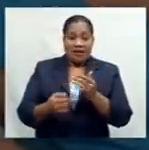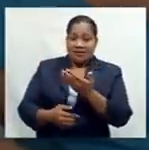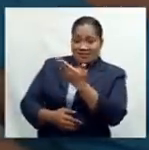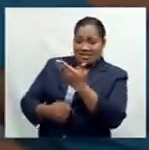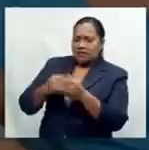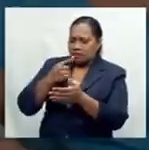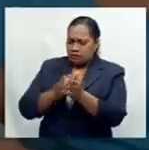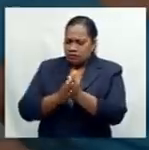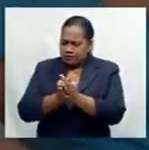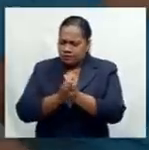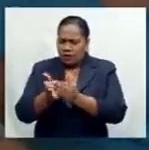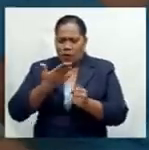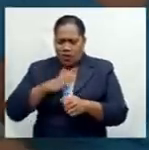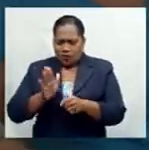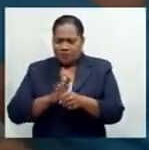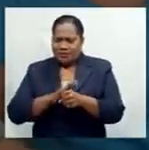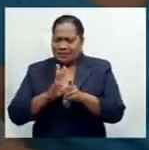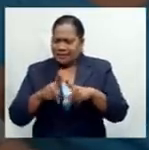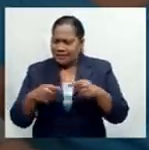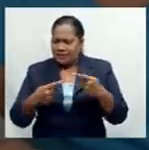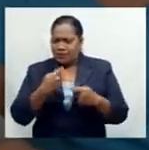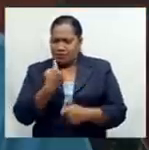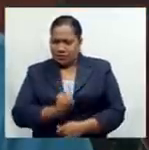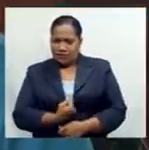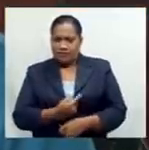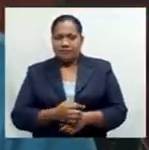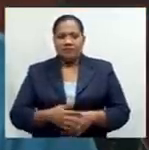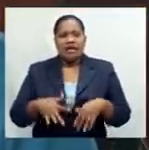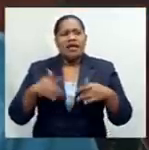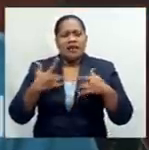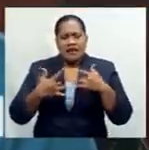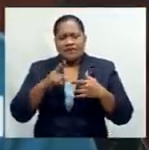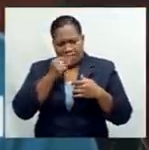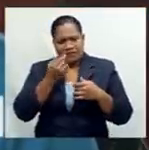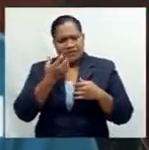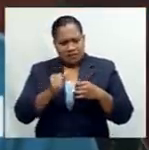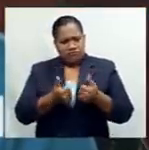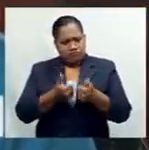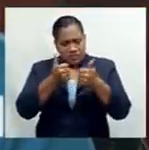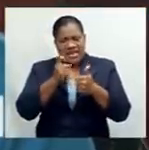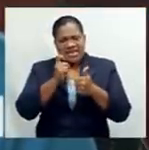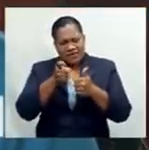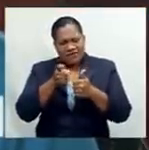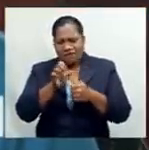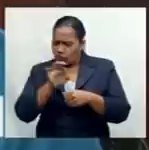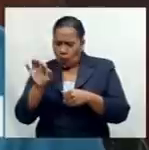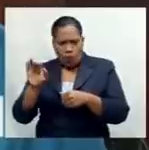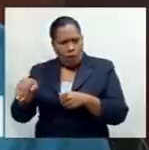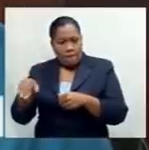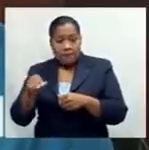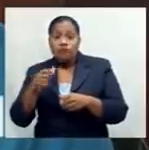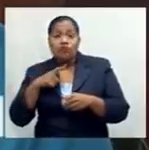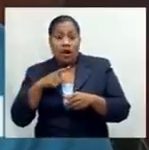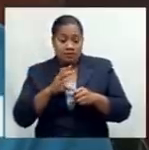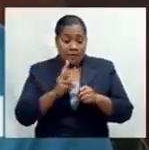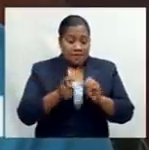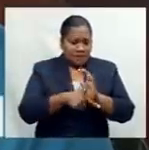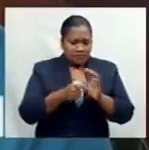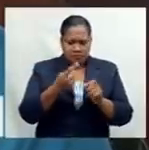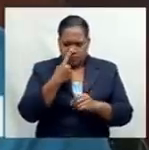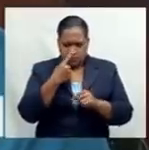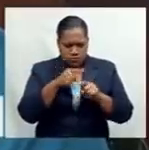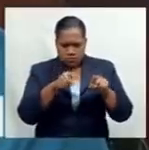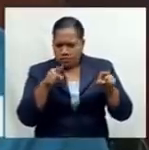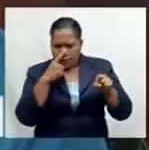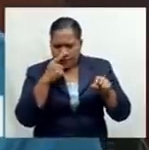make something of herself. Life can still be good even if you're not home. Because sometimes when you see people leave